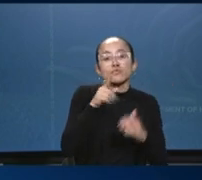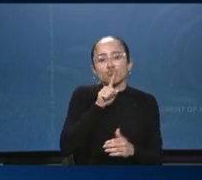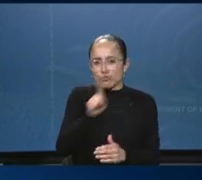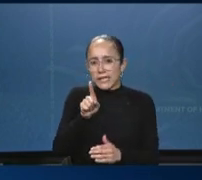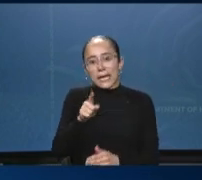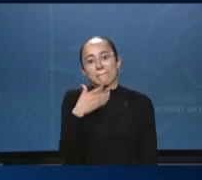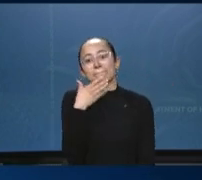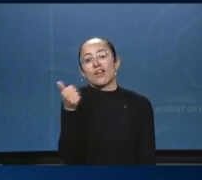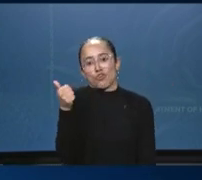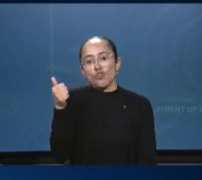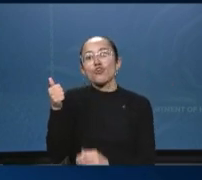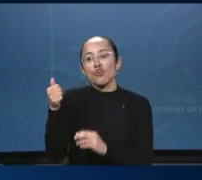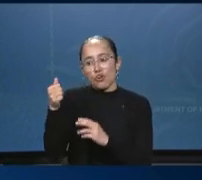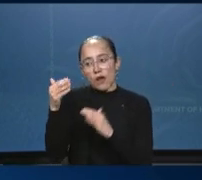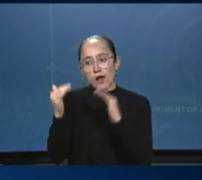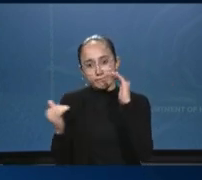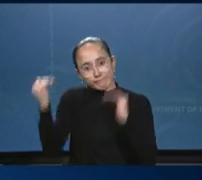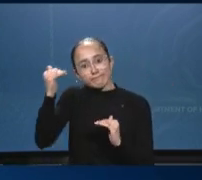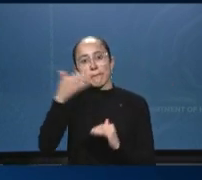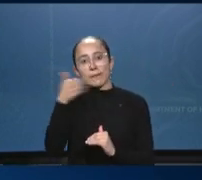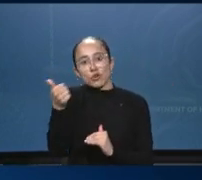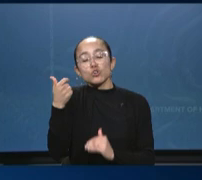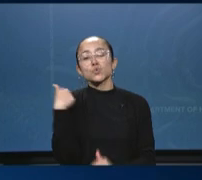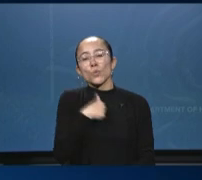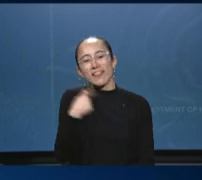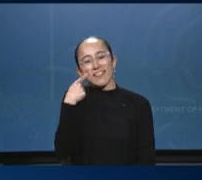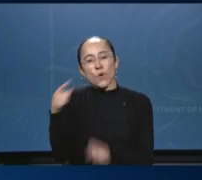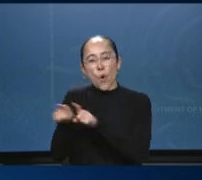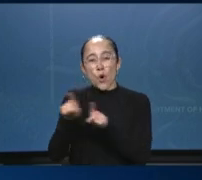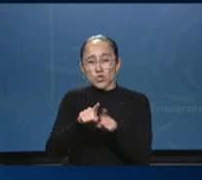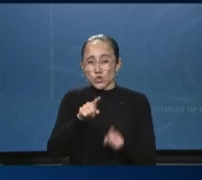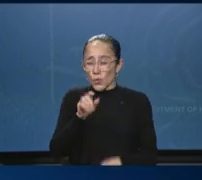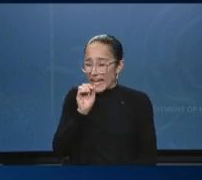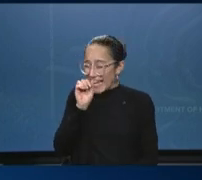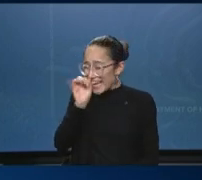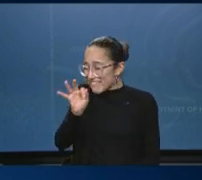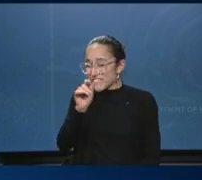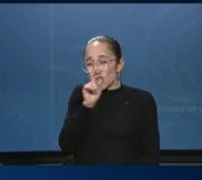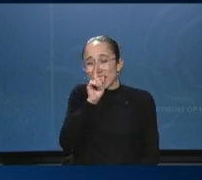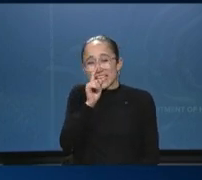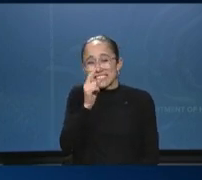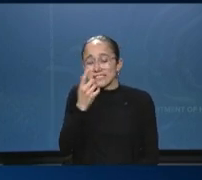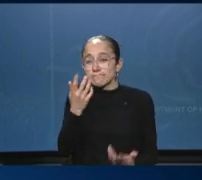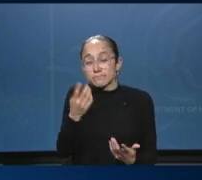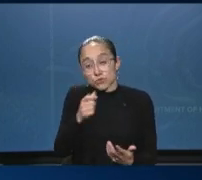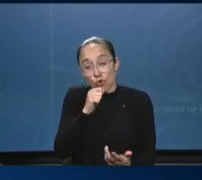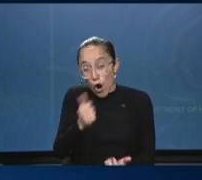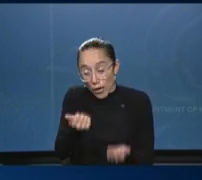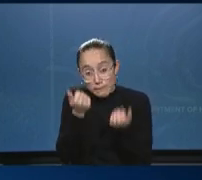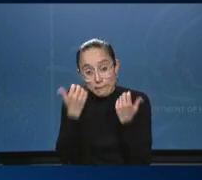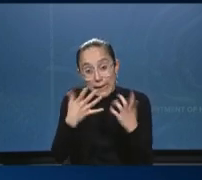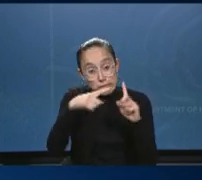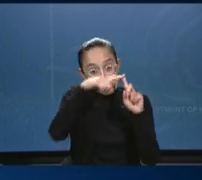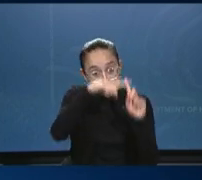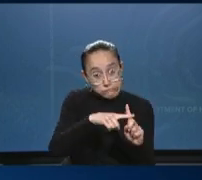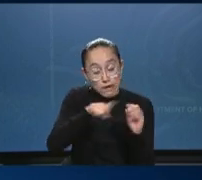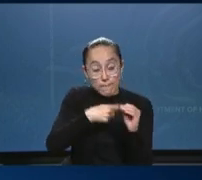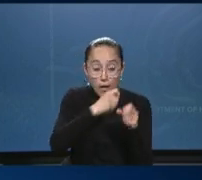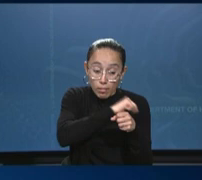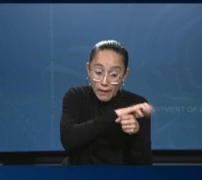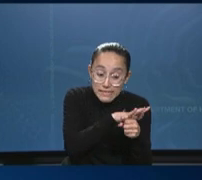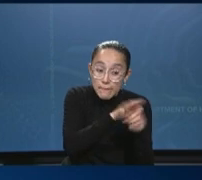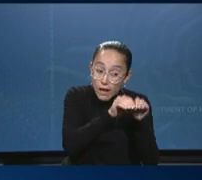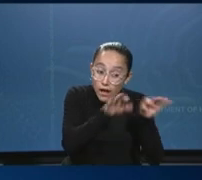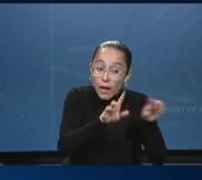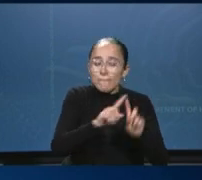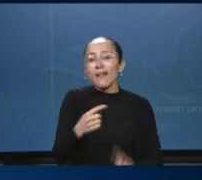so I think we're also thinking that the pandemic, if there is there's not very many bright spots, but I think one bright spot